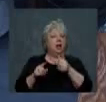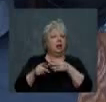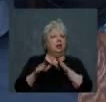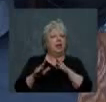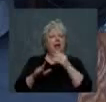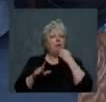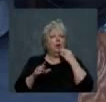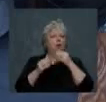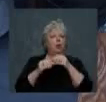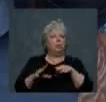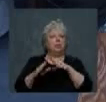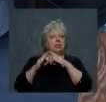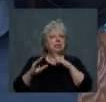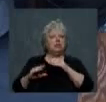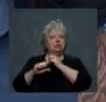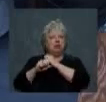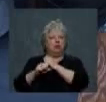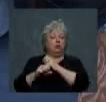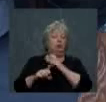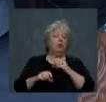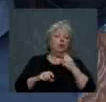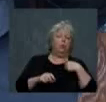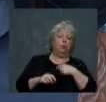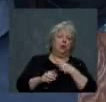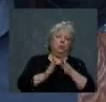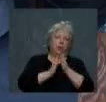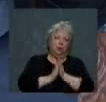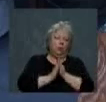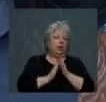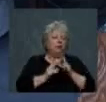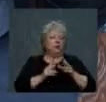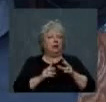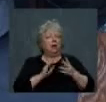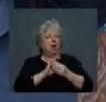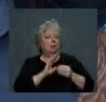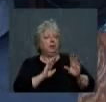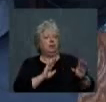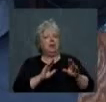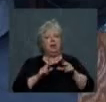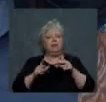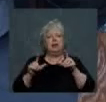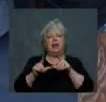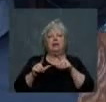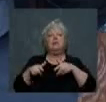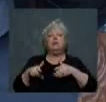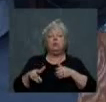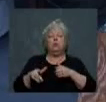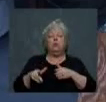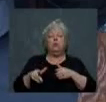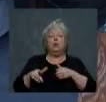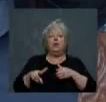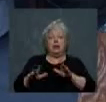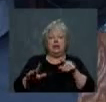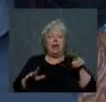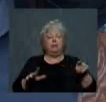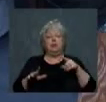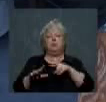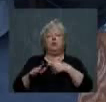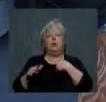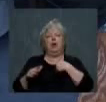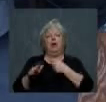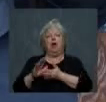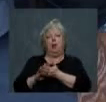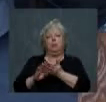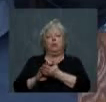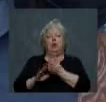would request a copy of Mr. Poussardian's license to operate a homeless shelter at this address. Page 2 states all income is derived